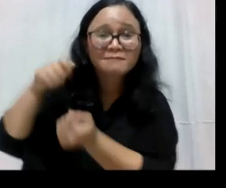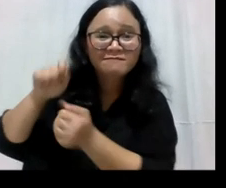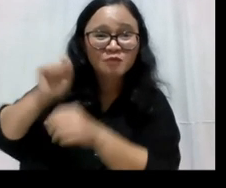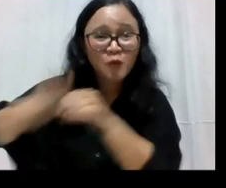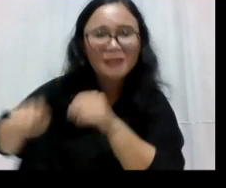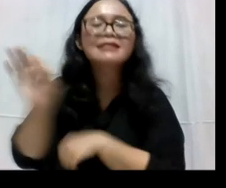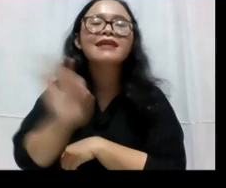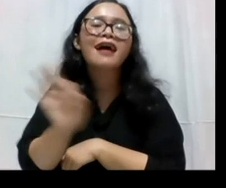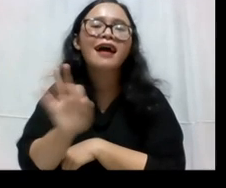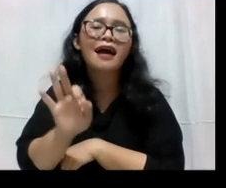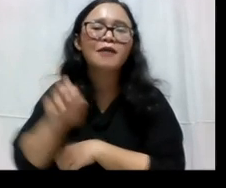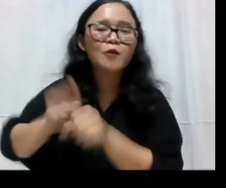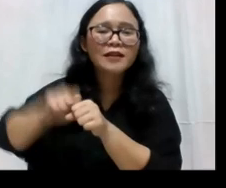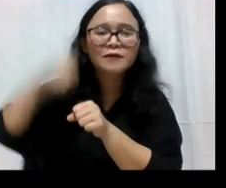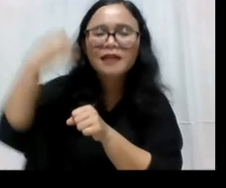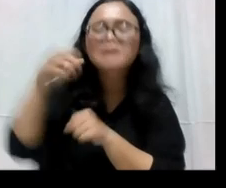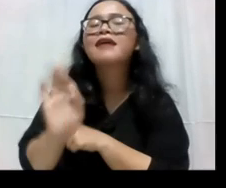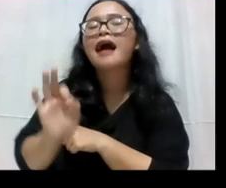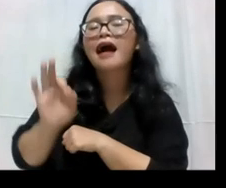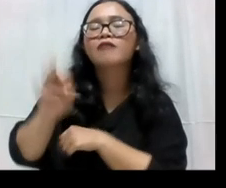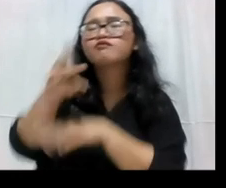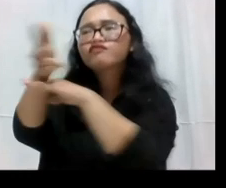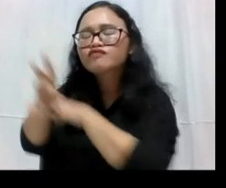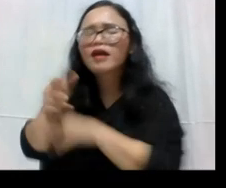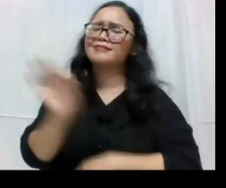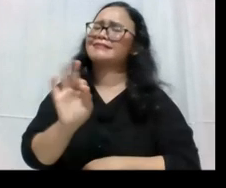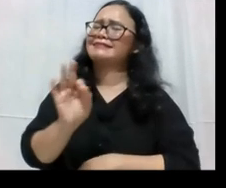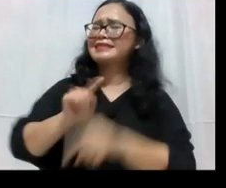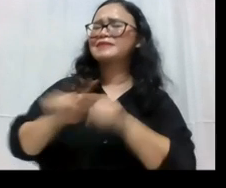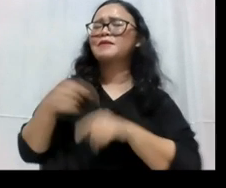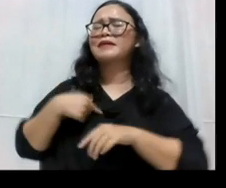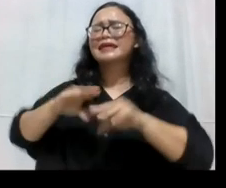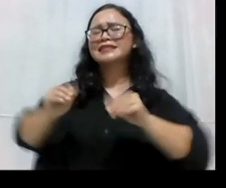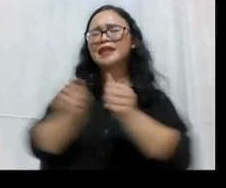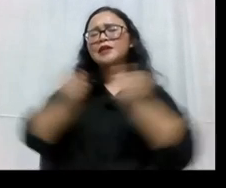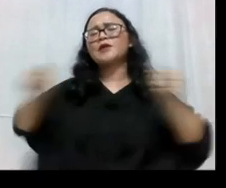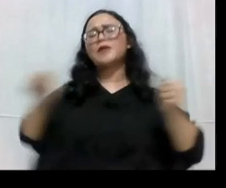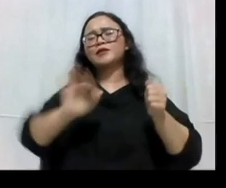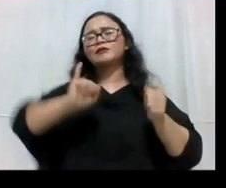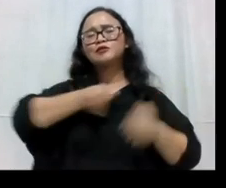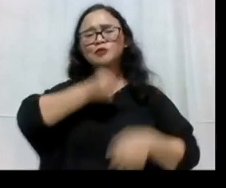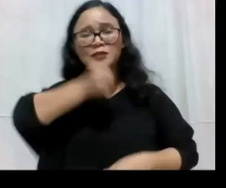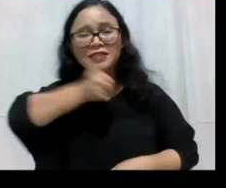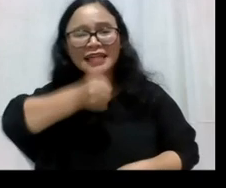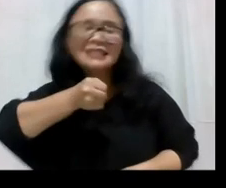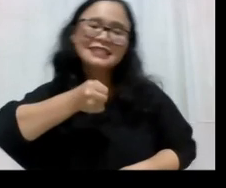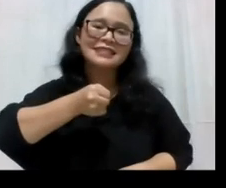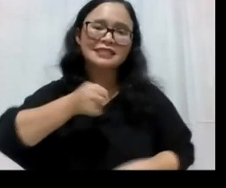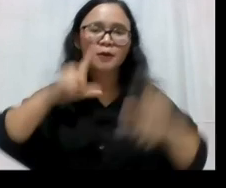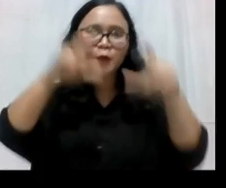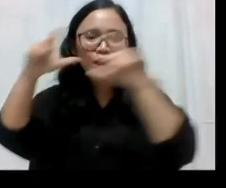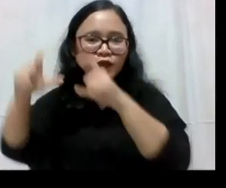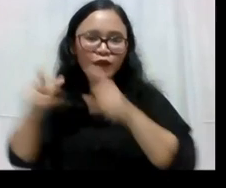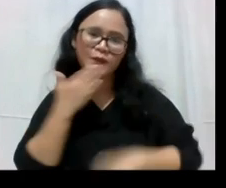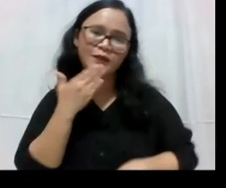he was worried about backlash on Chinese internet because there are so many nationalistic internet trolls who